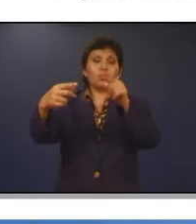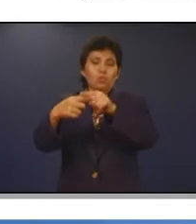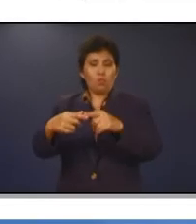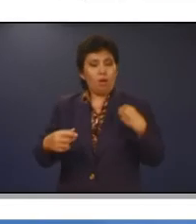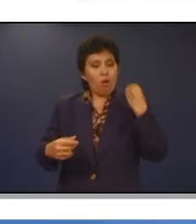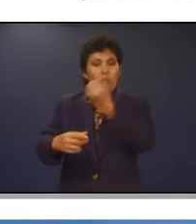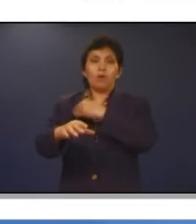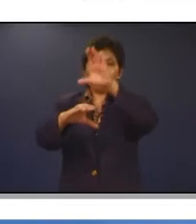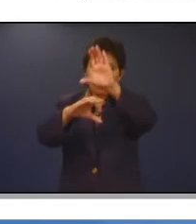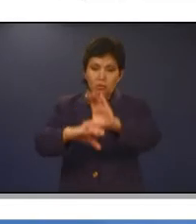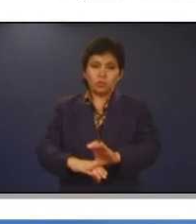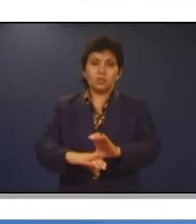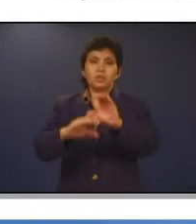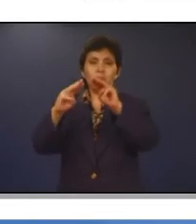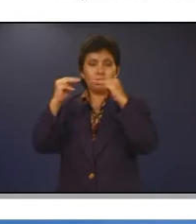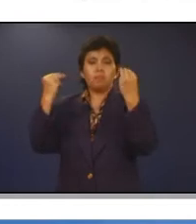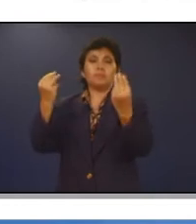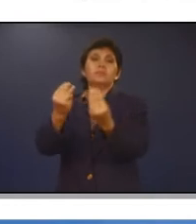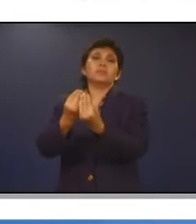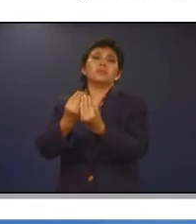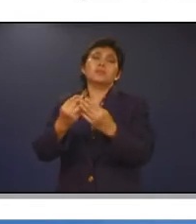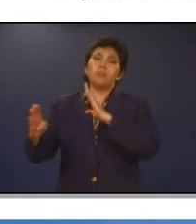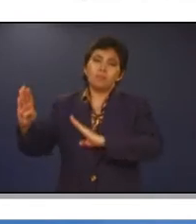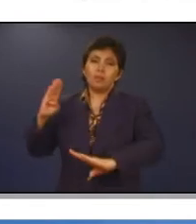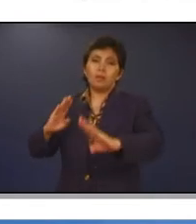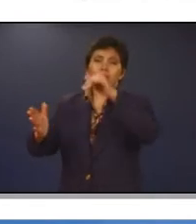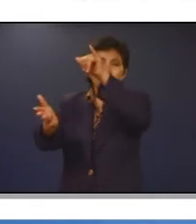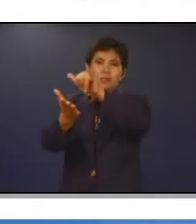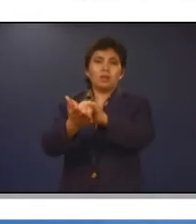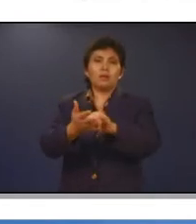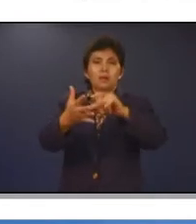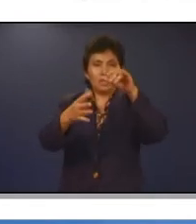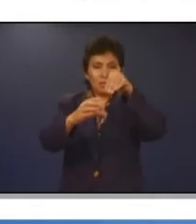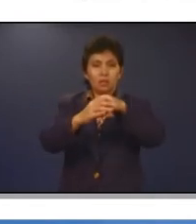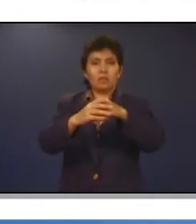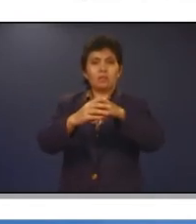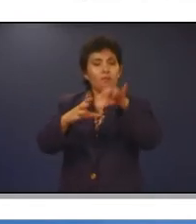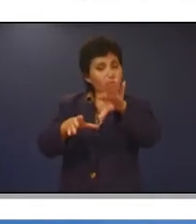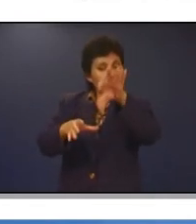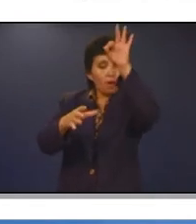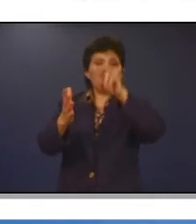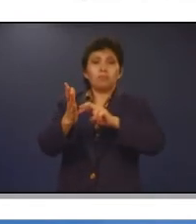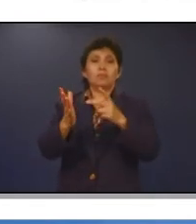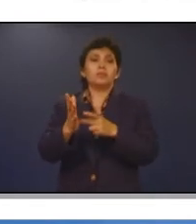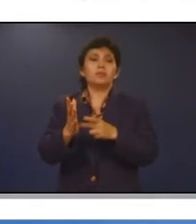relation to our culture or society, we behave in that way. We find meaning